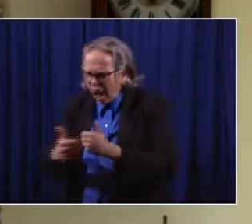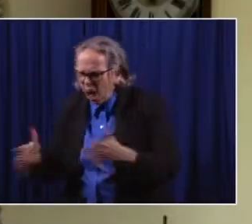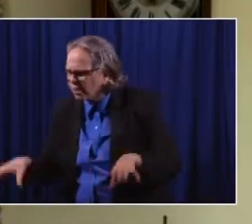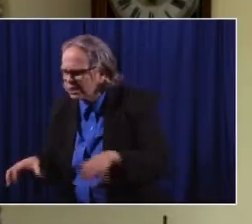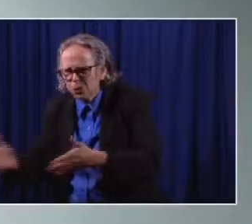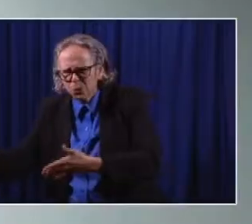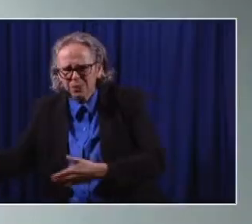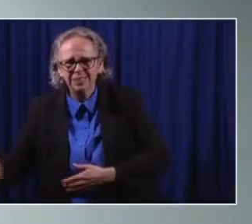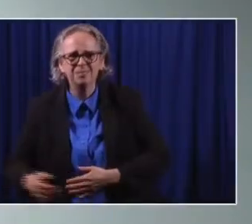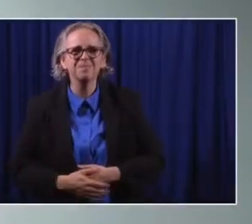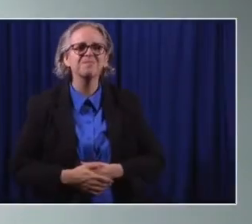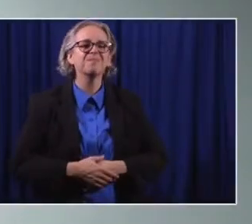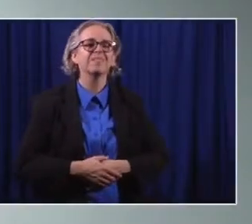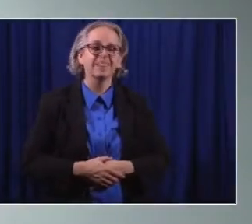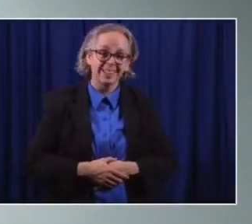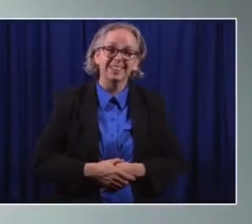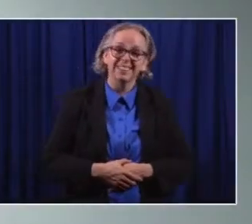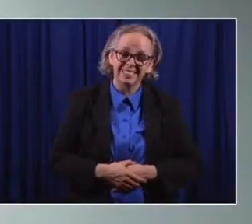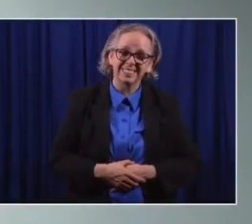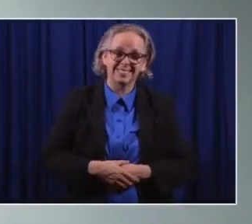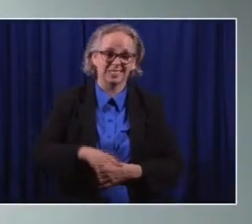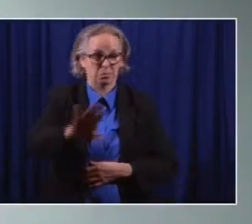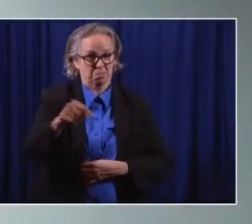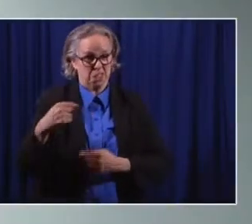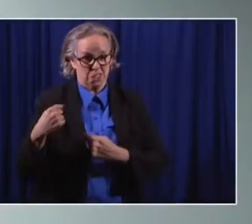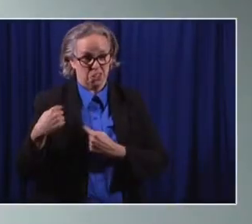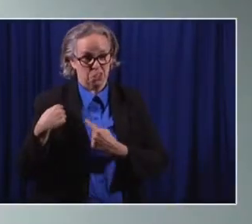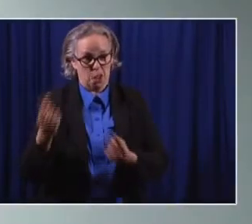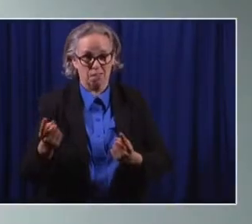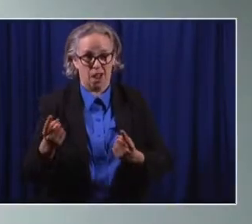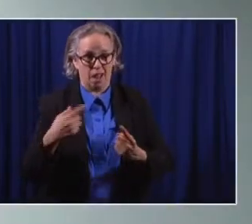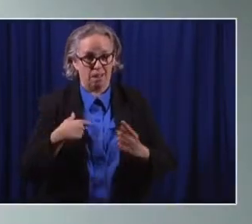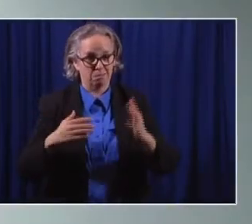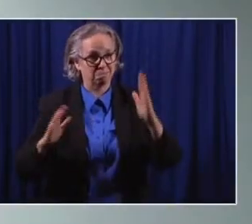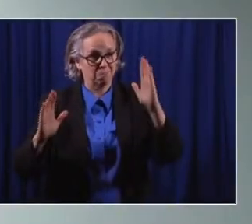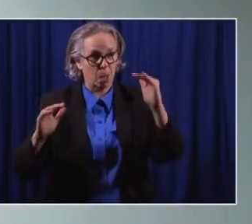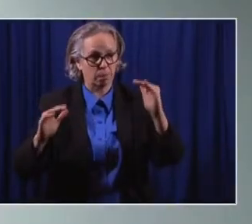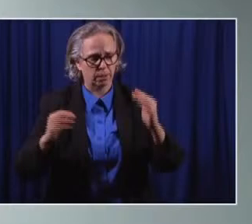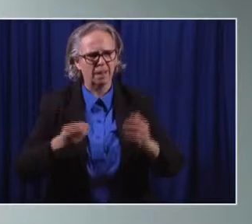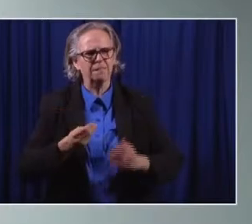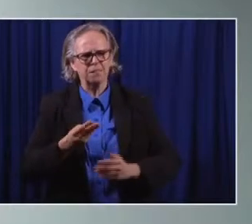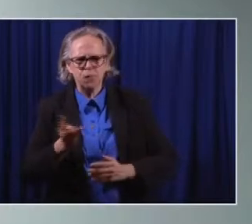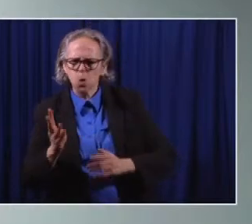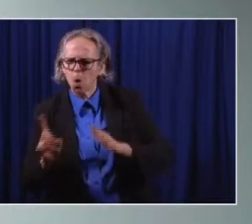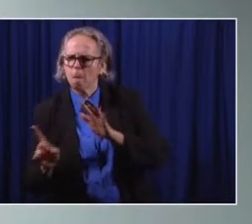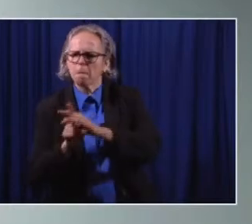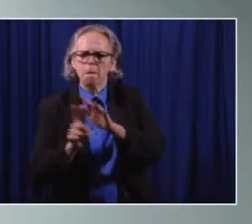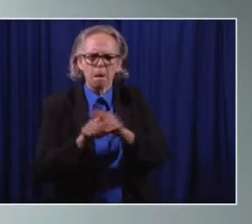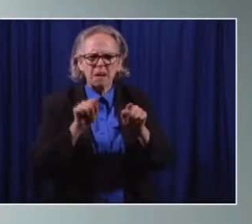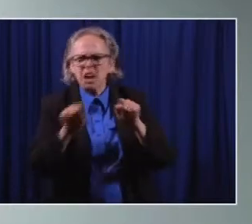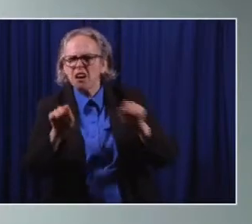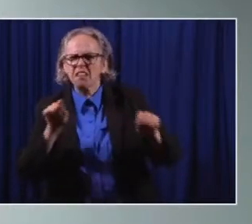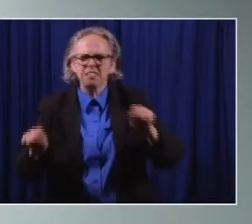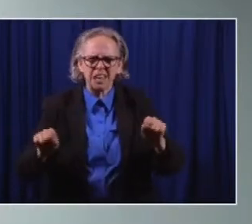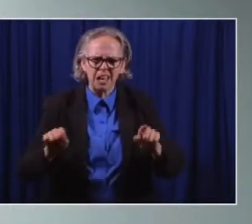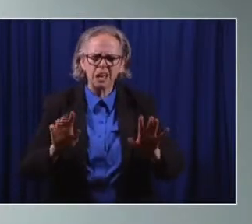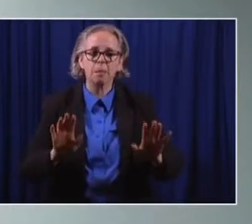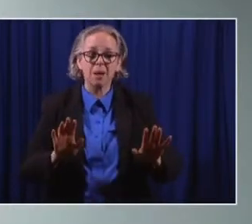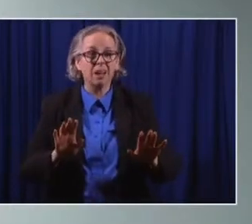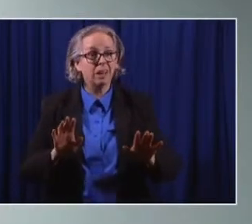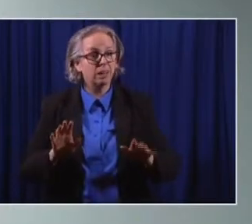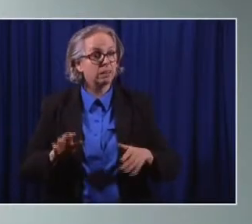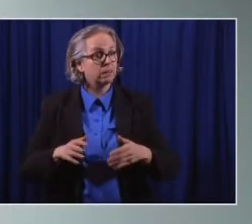students? Oh, it's so far so good. I mean, we've had a few bumps in the roads, but I have to say, Summit County Health Department